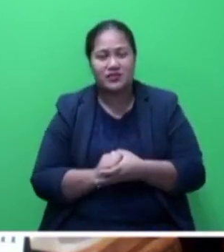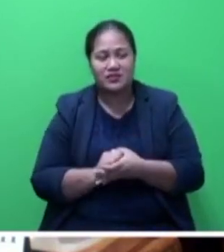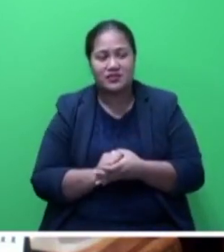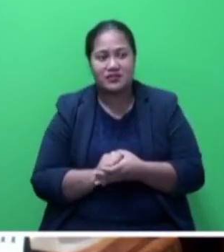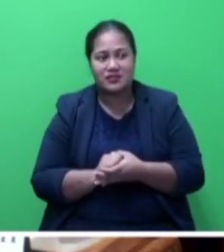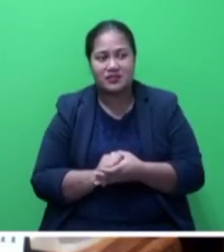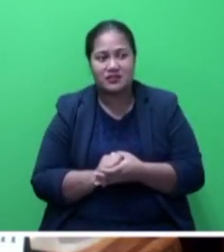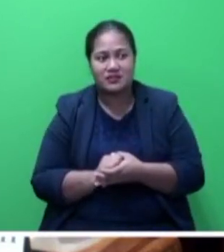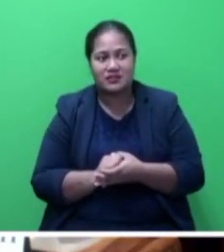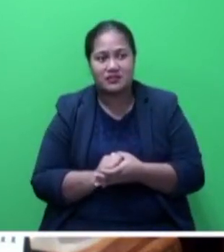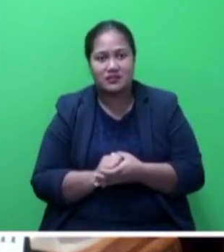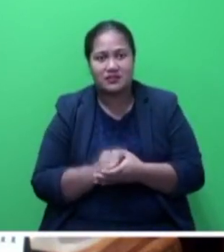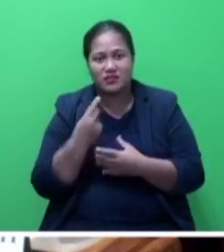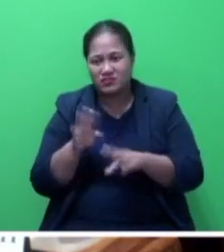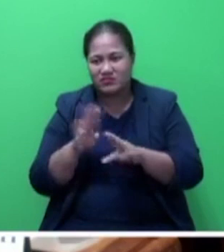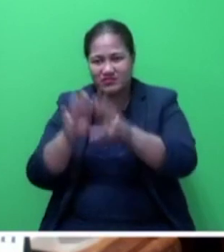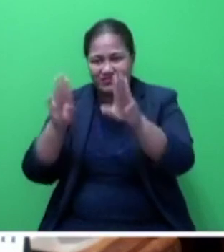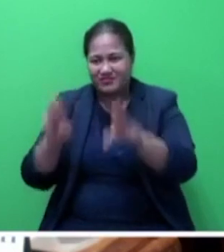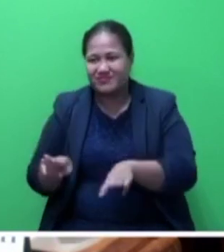map